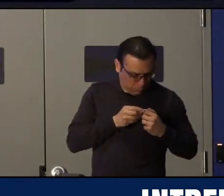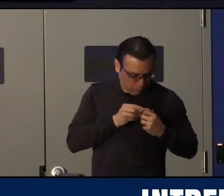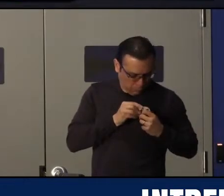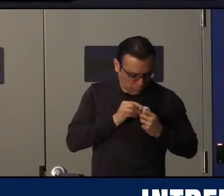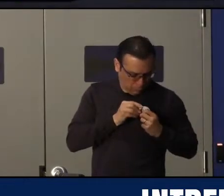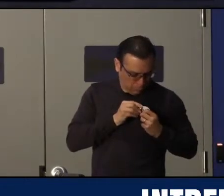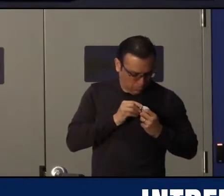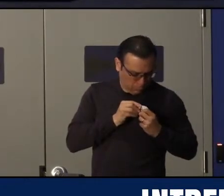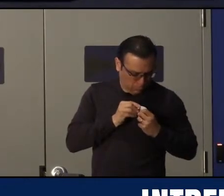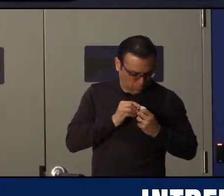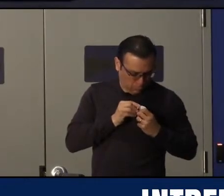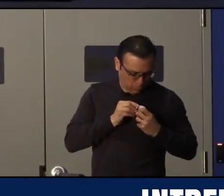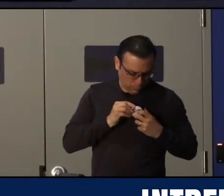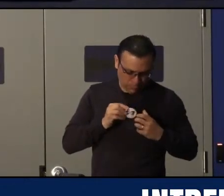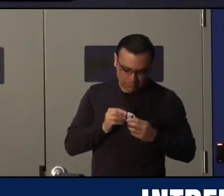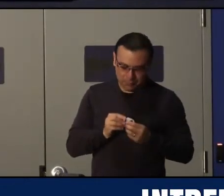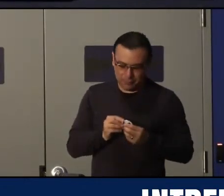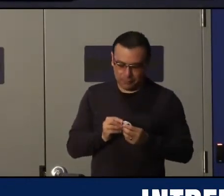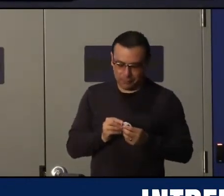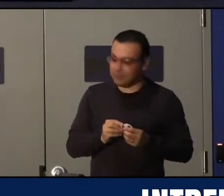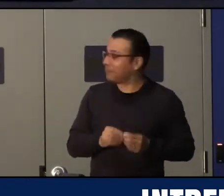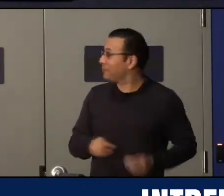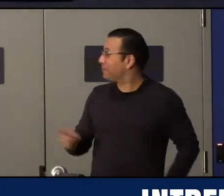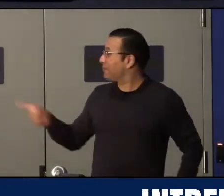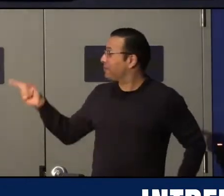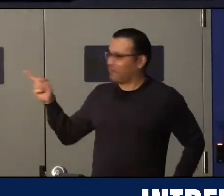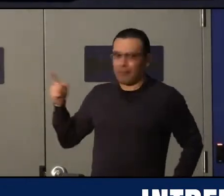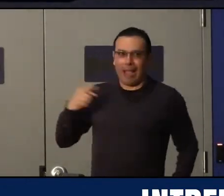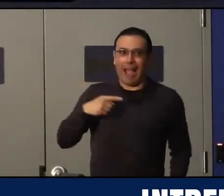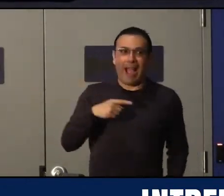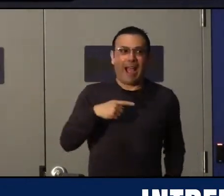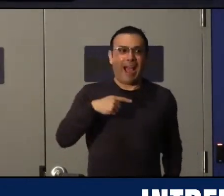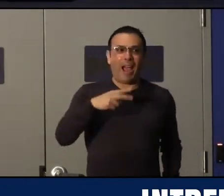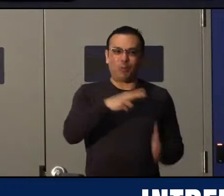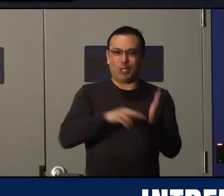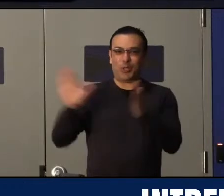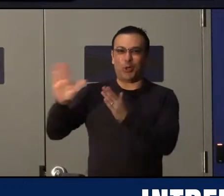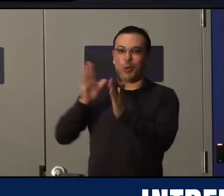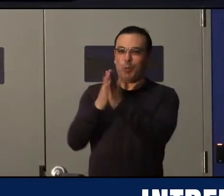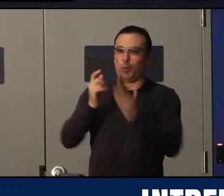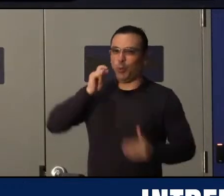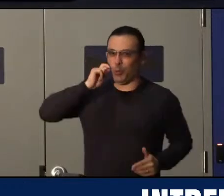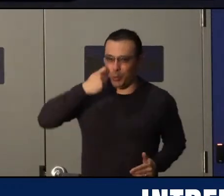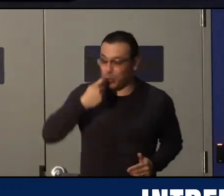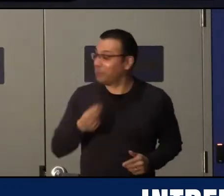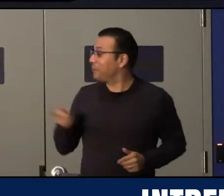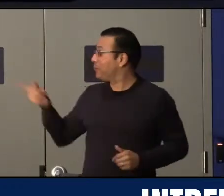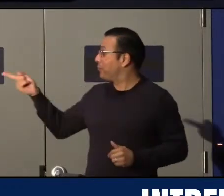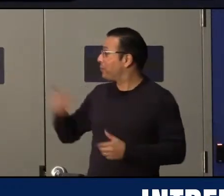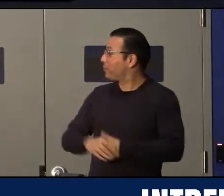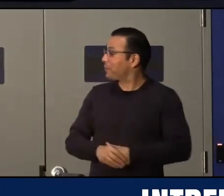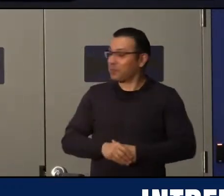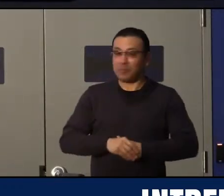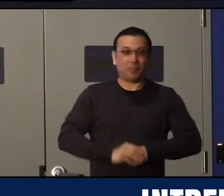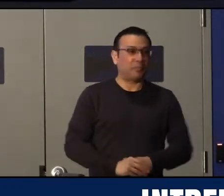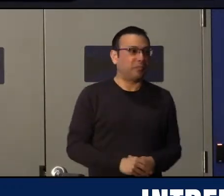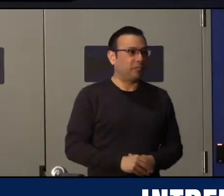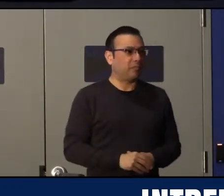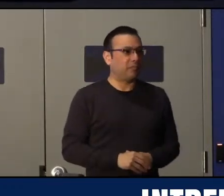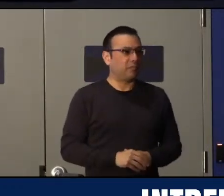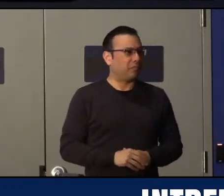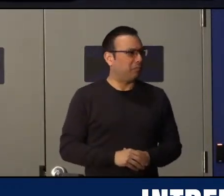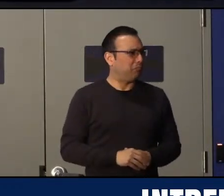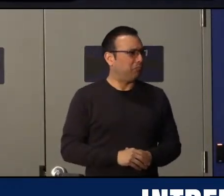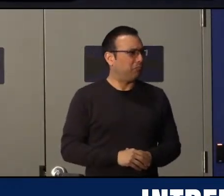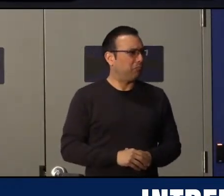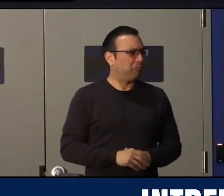I've actually read that book. It's a good book. From some extraordinary vantage points. From inner space on the